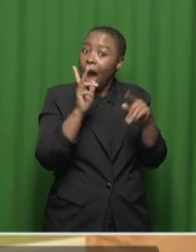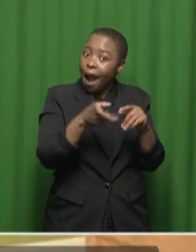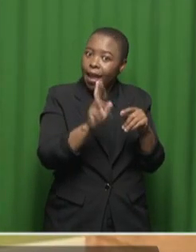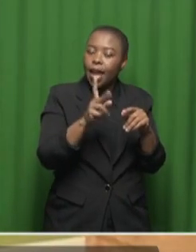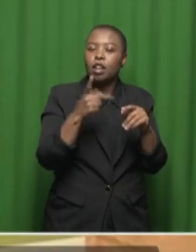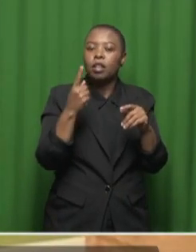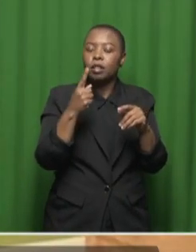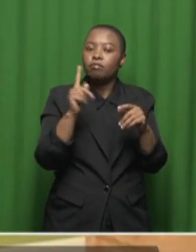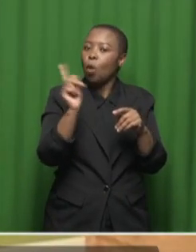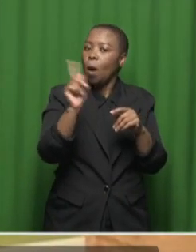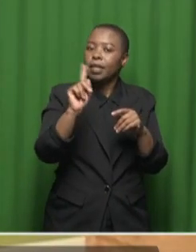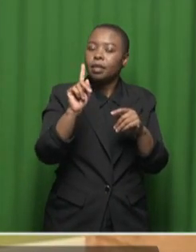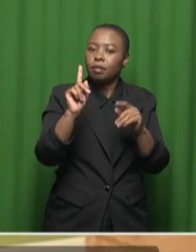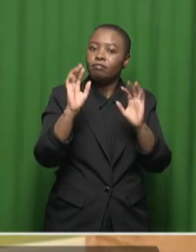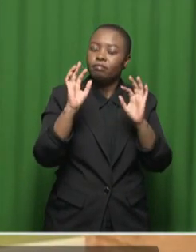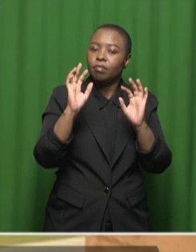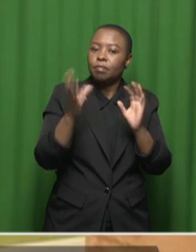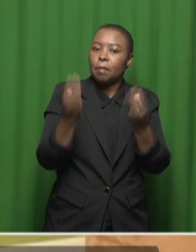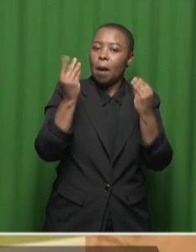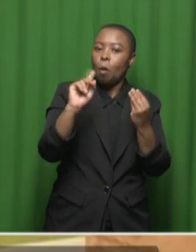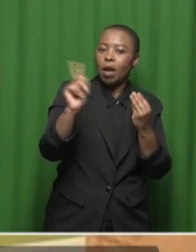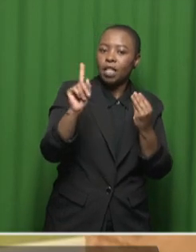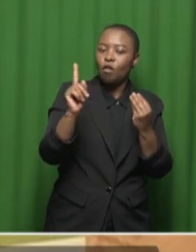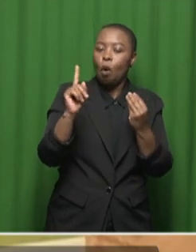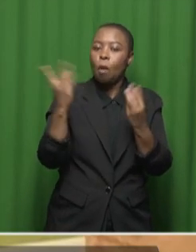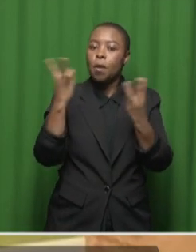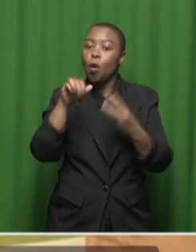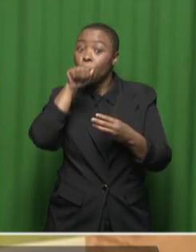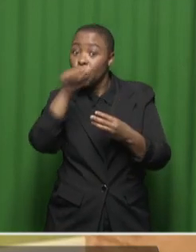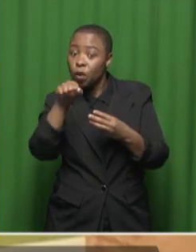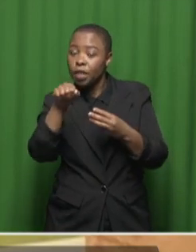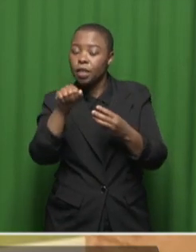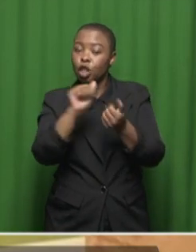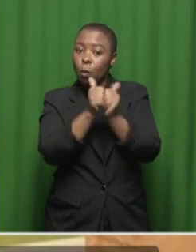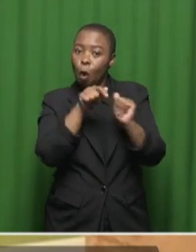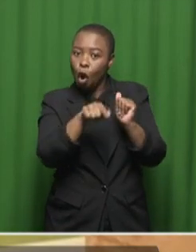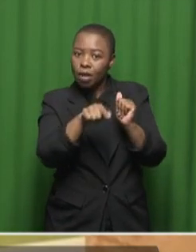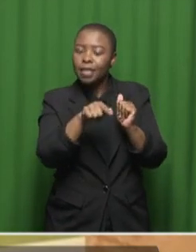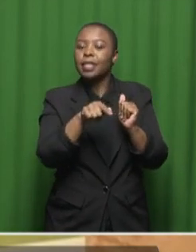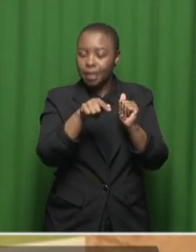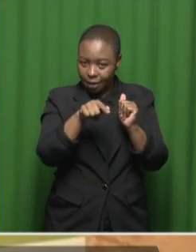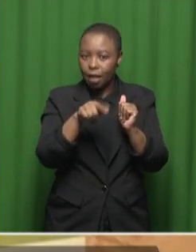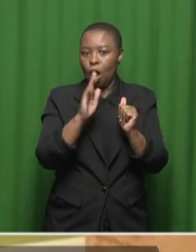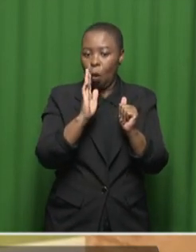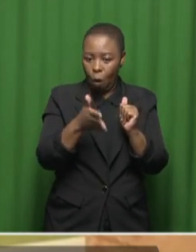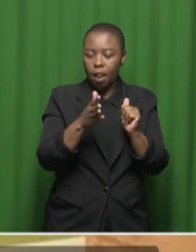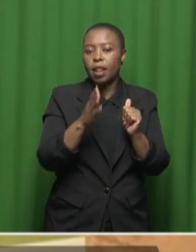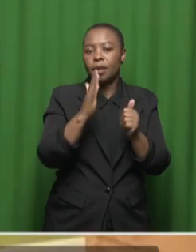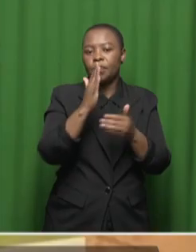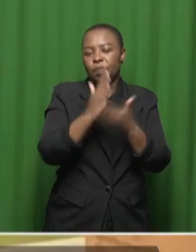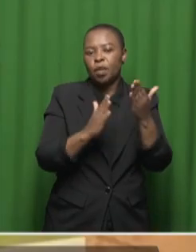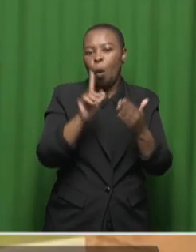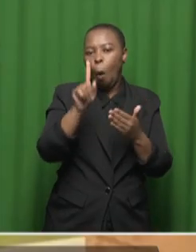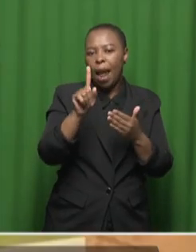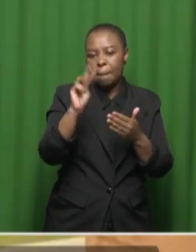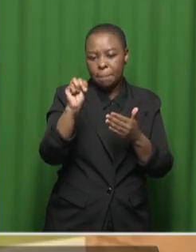set aside over 2 million in terms of prize money that's allocated to our fans. Breaking it down, the 1 million we've alluded